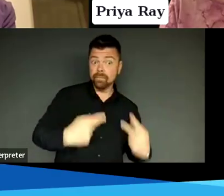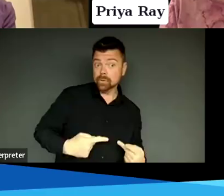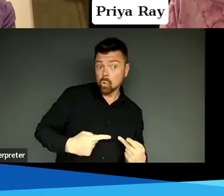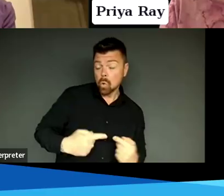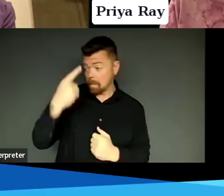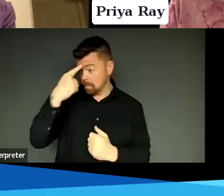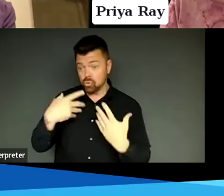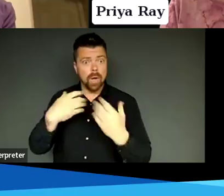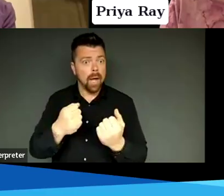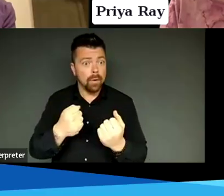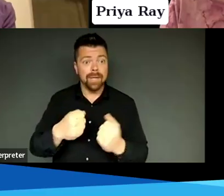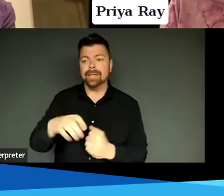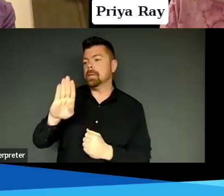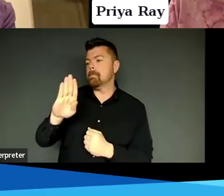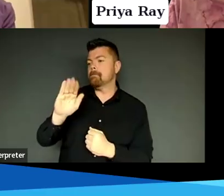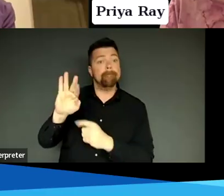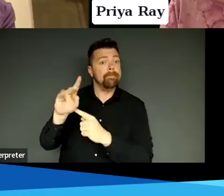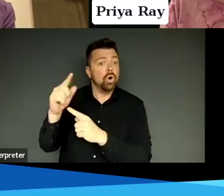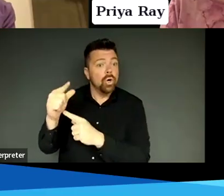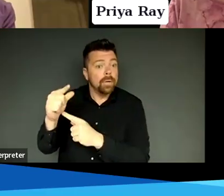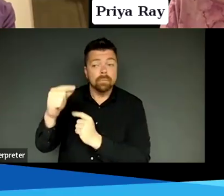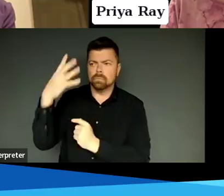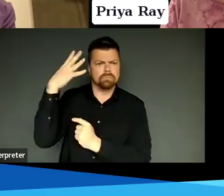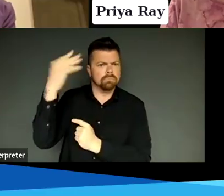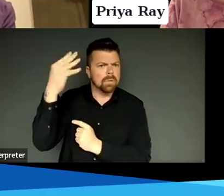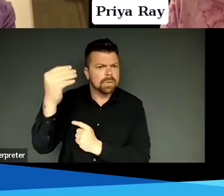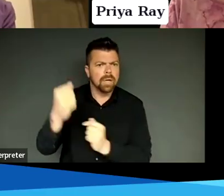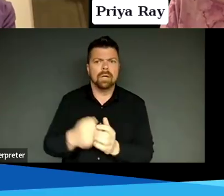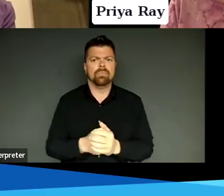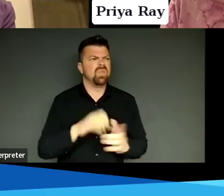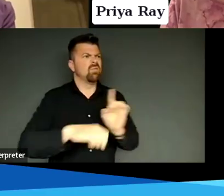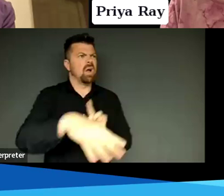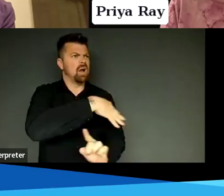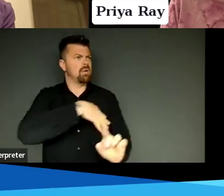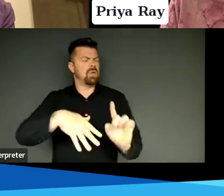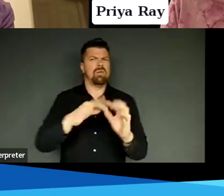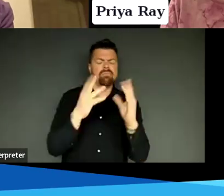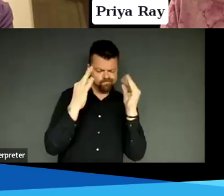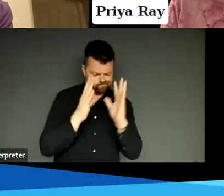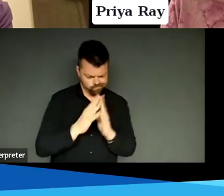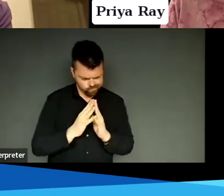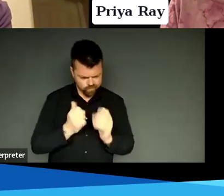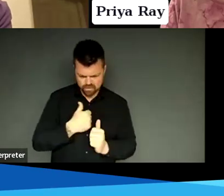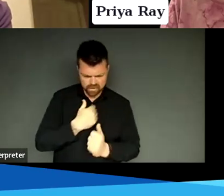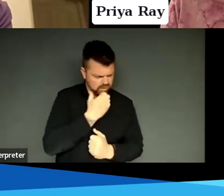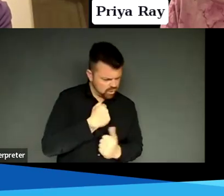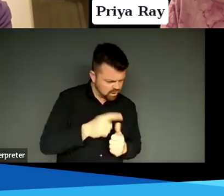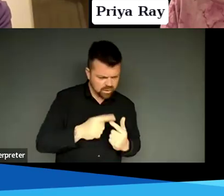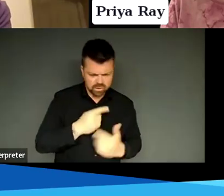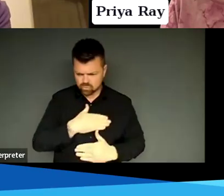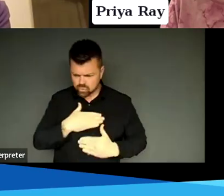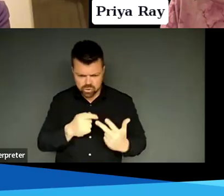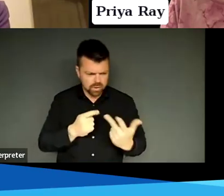is being outside, is finding something that I'm passionate about and then connecting with a whole community of